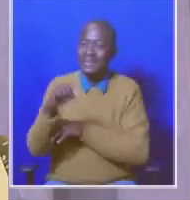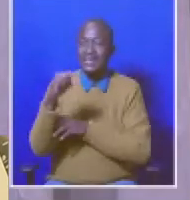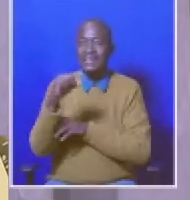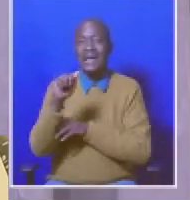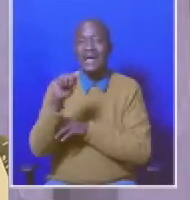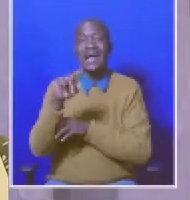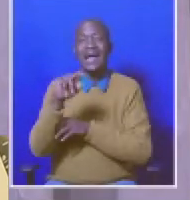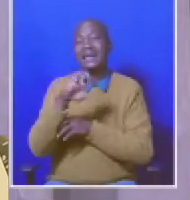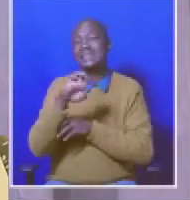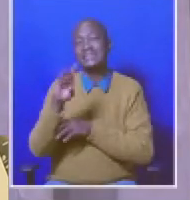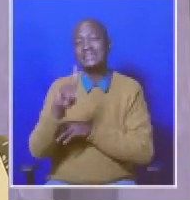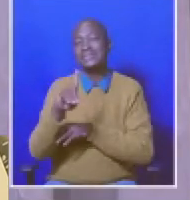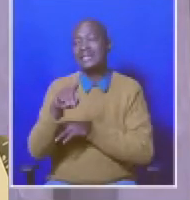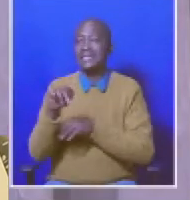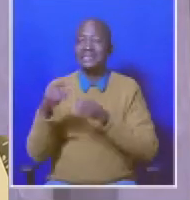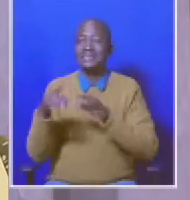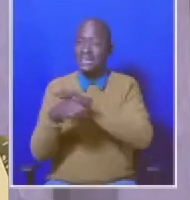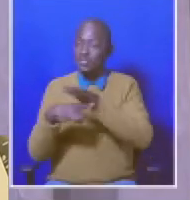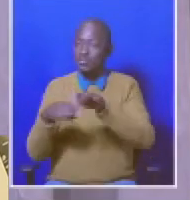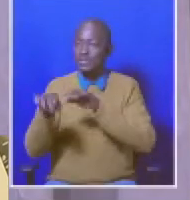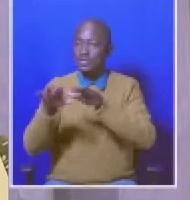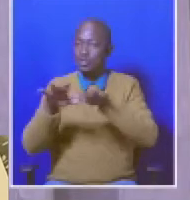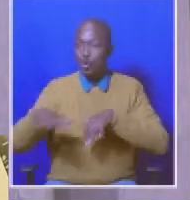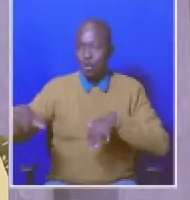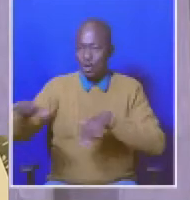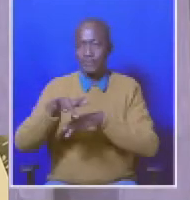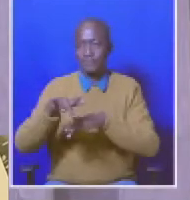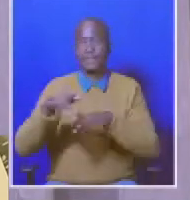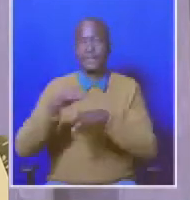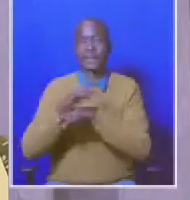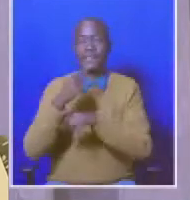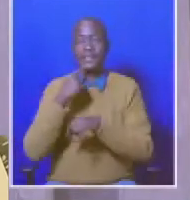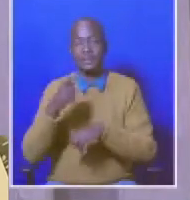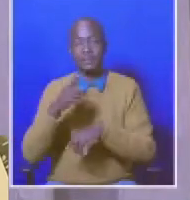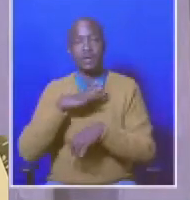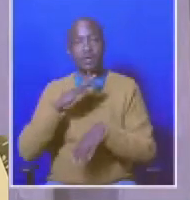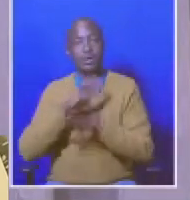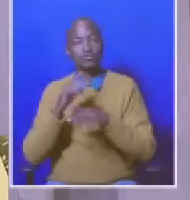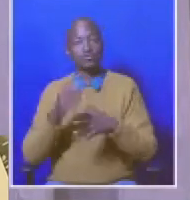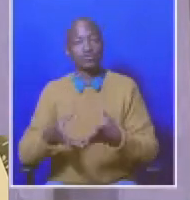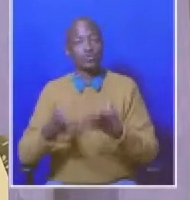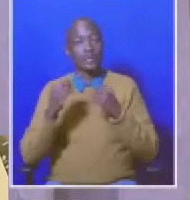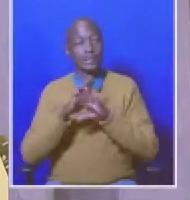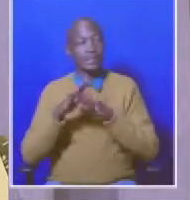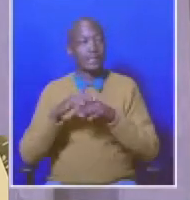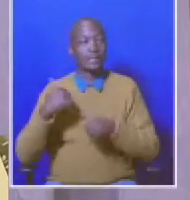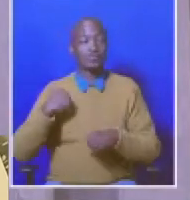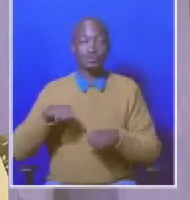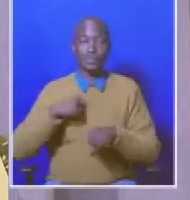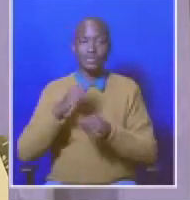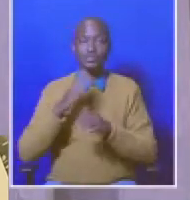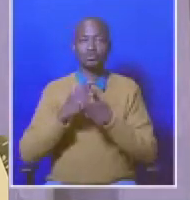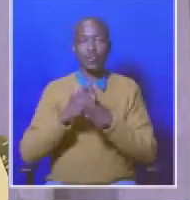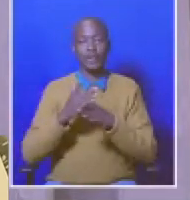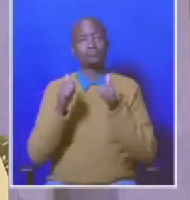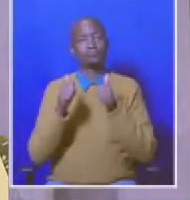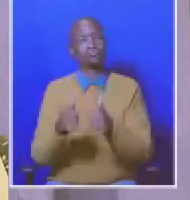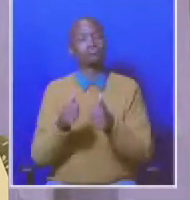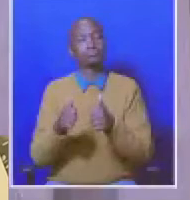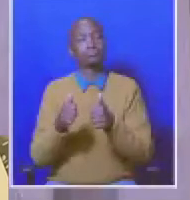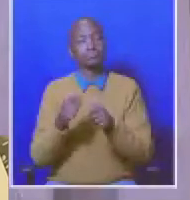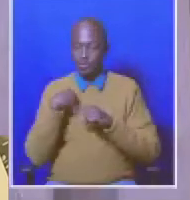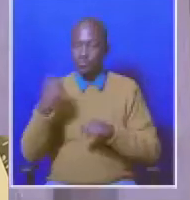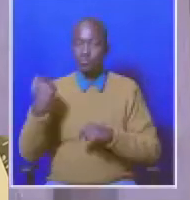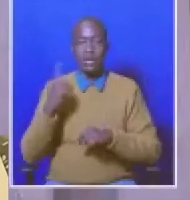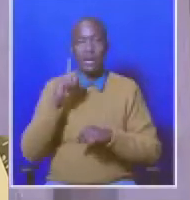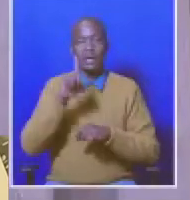district. And they were saying, we want to invest here. If you can get the municipalities to operate correctly, we are